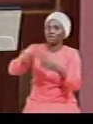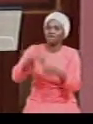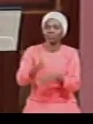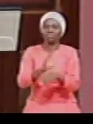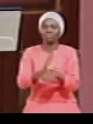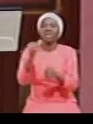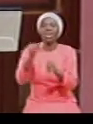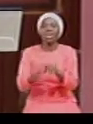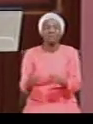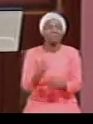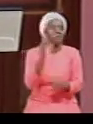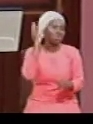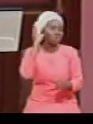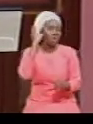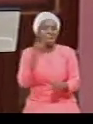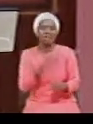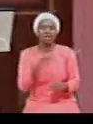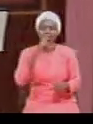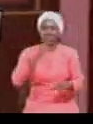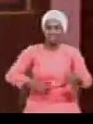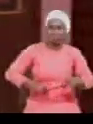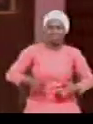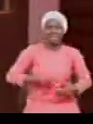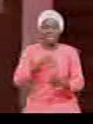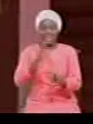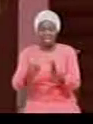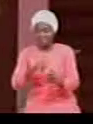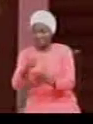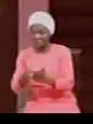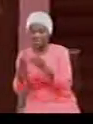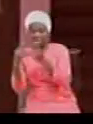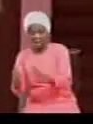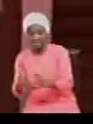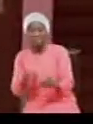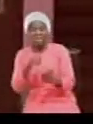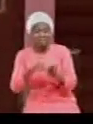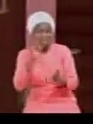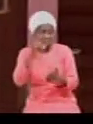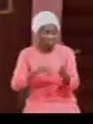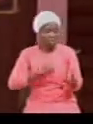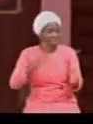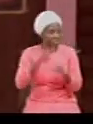hear. If this happens, this is what I will do.